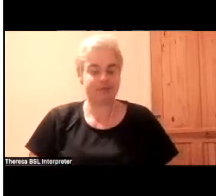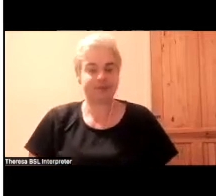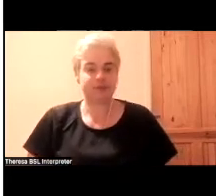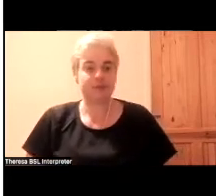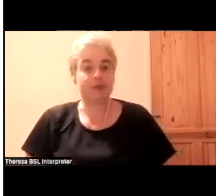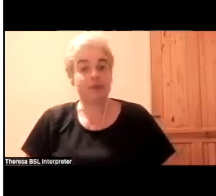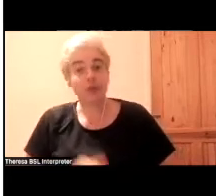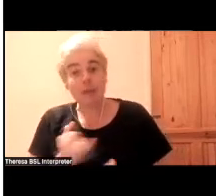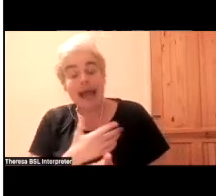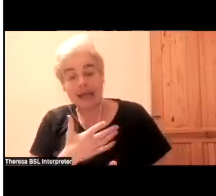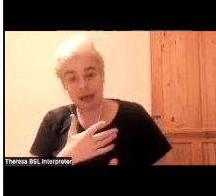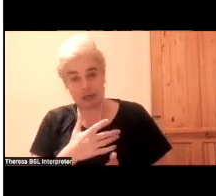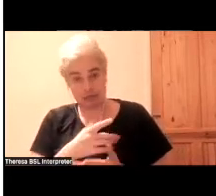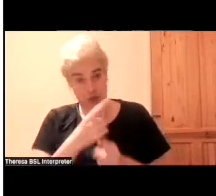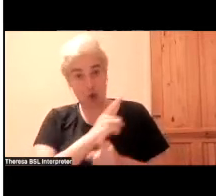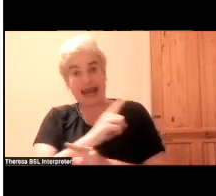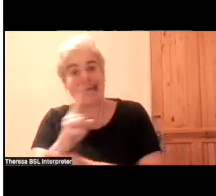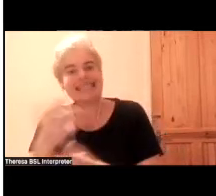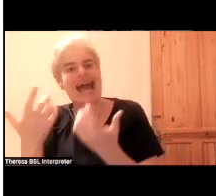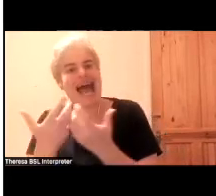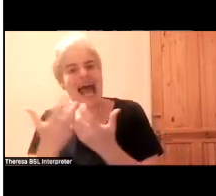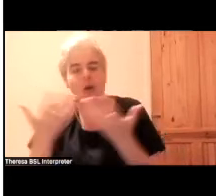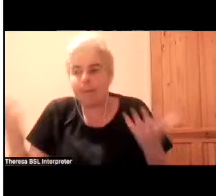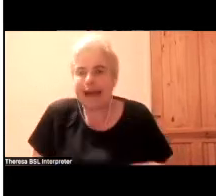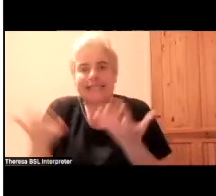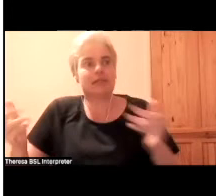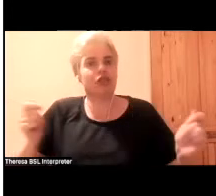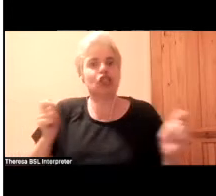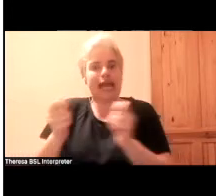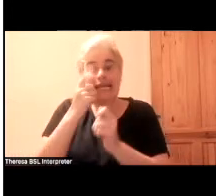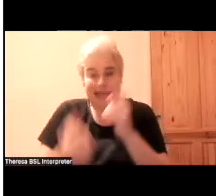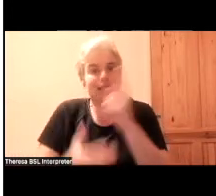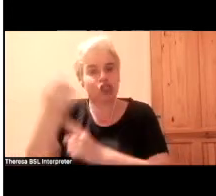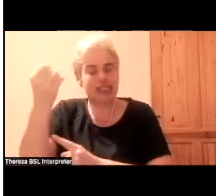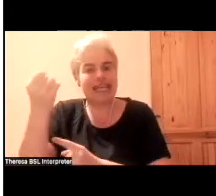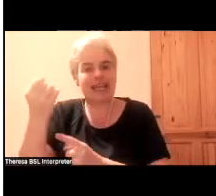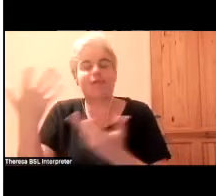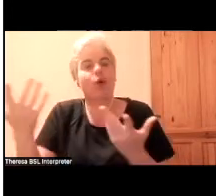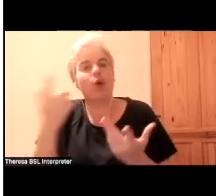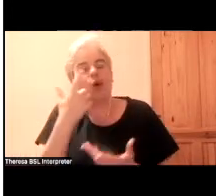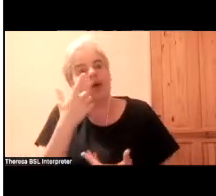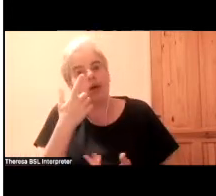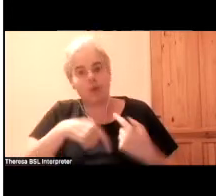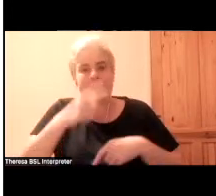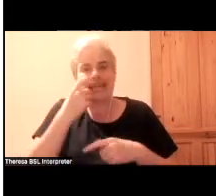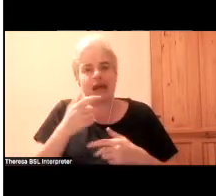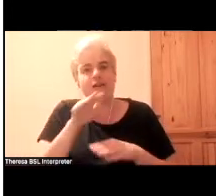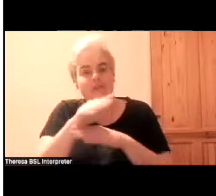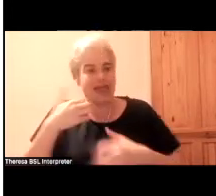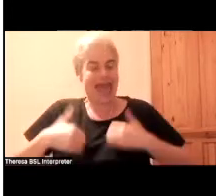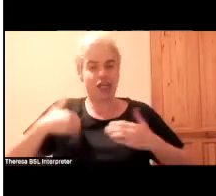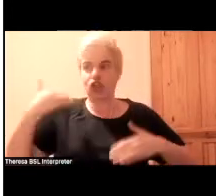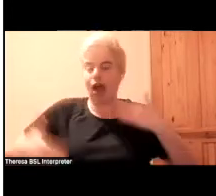We may pick up later on about how momentum for change can be gained, or we can further